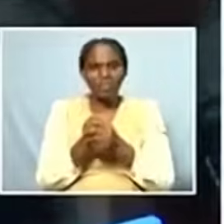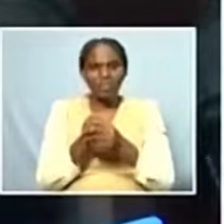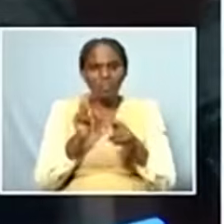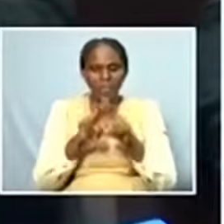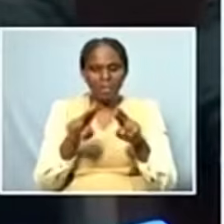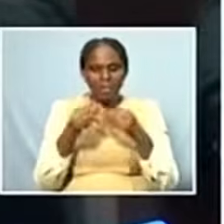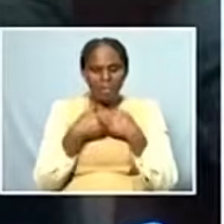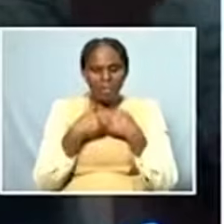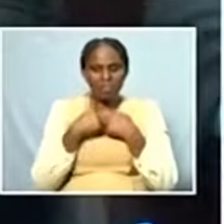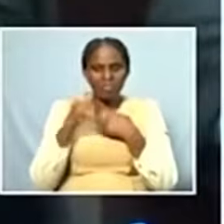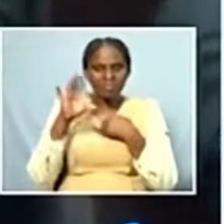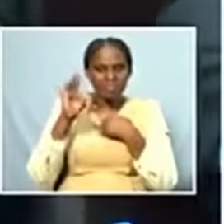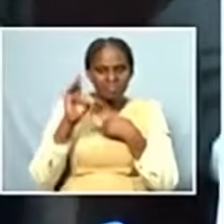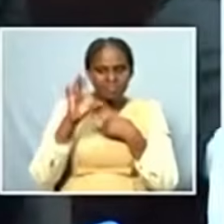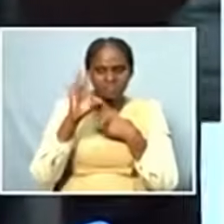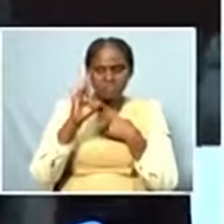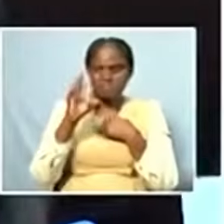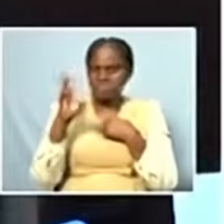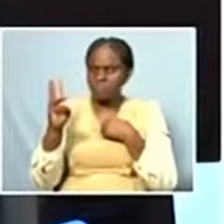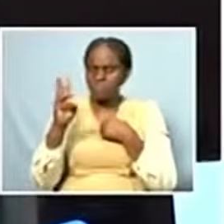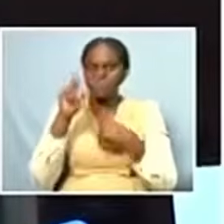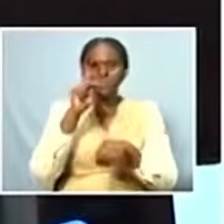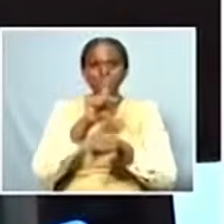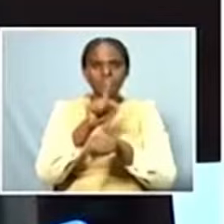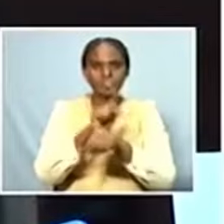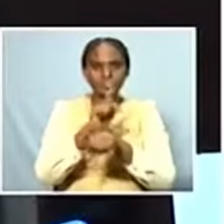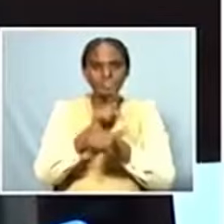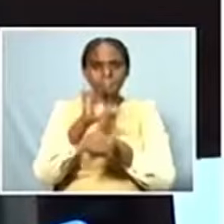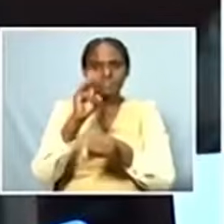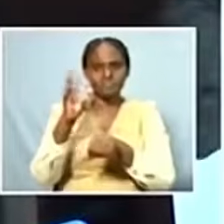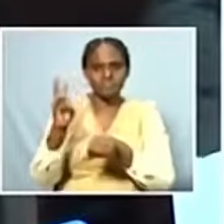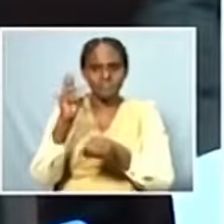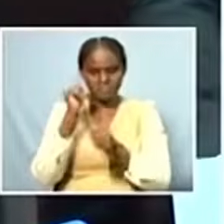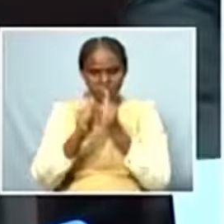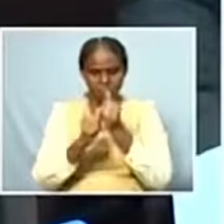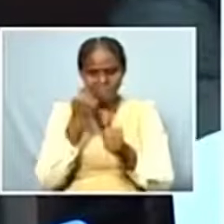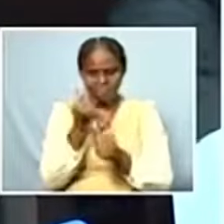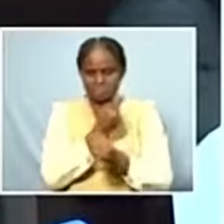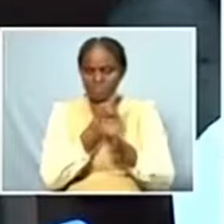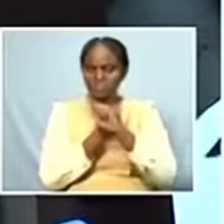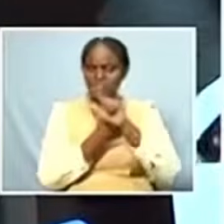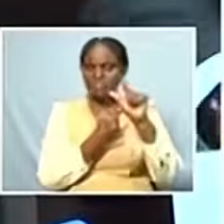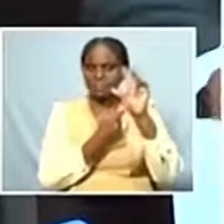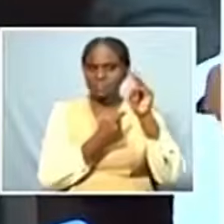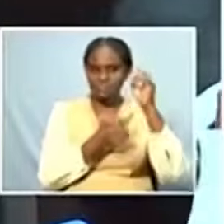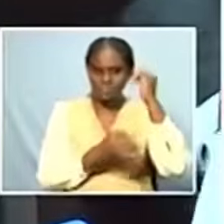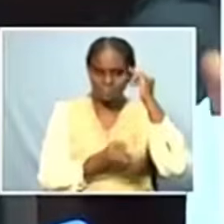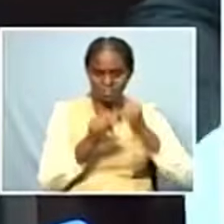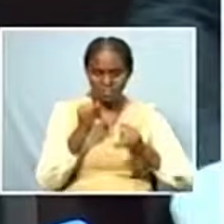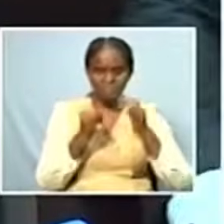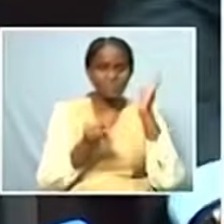there were 76 projects, of which only 27 were completed.